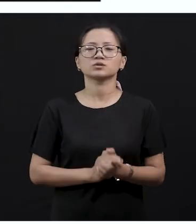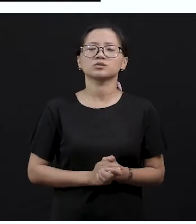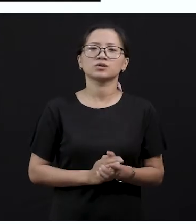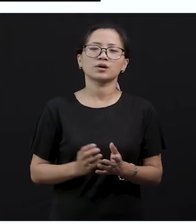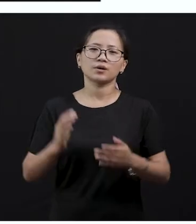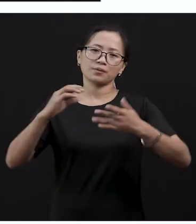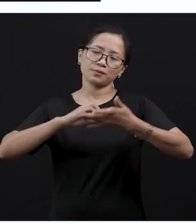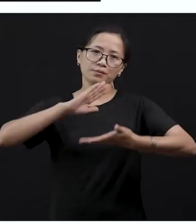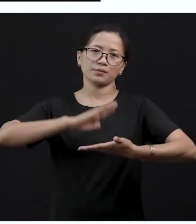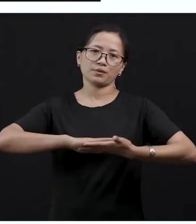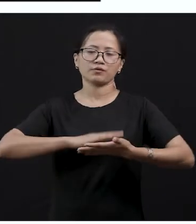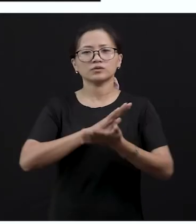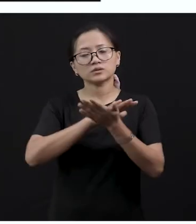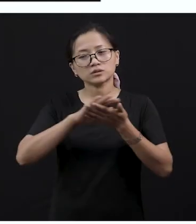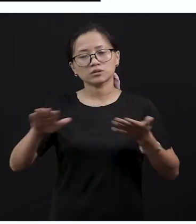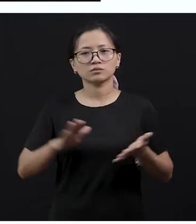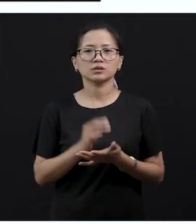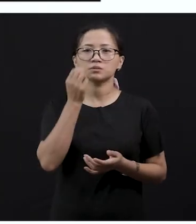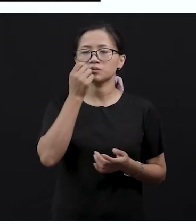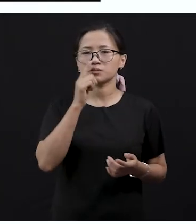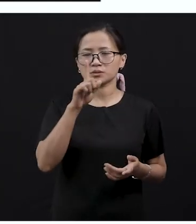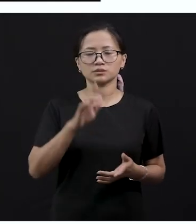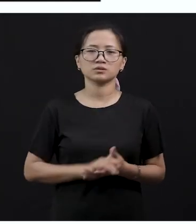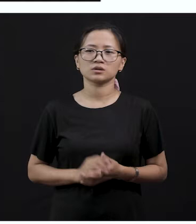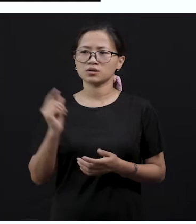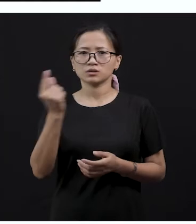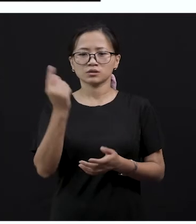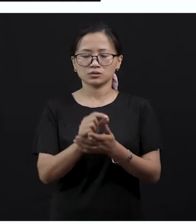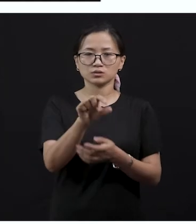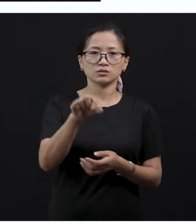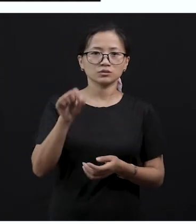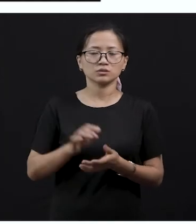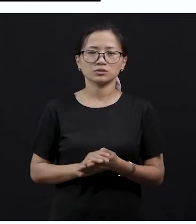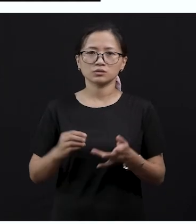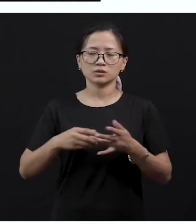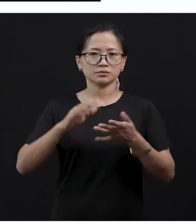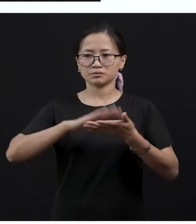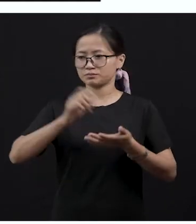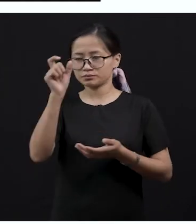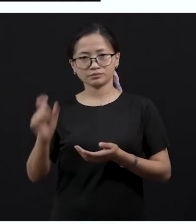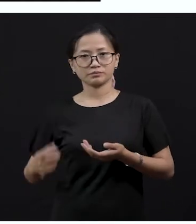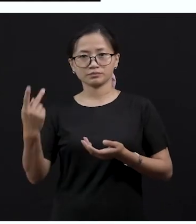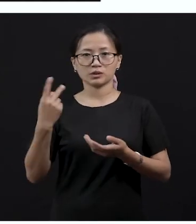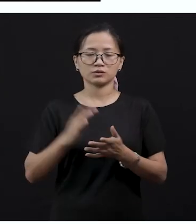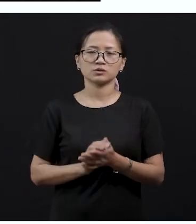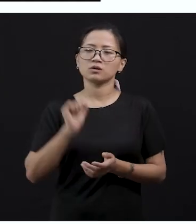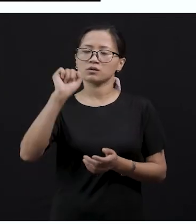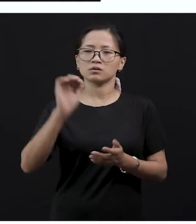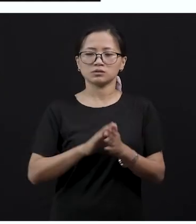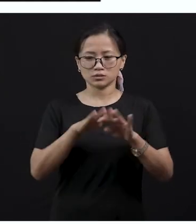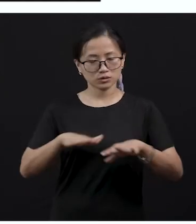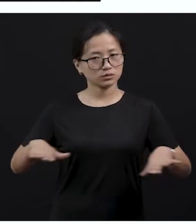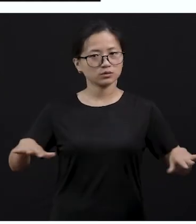this was fully done by the parents. So, the parents used to choose a partner for their own children,